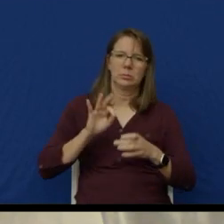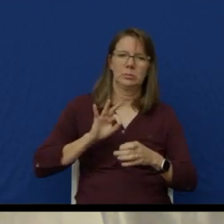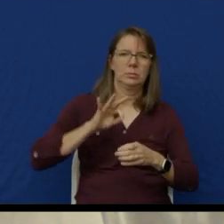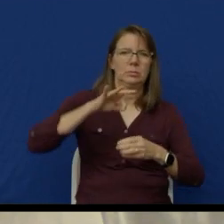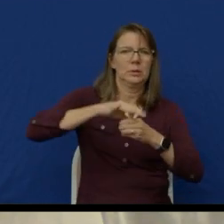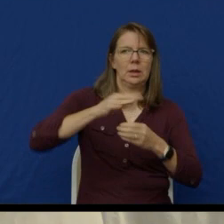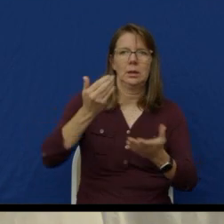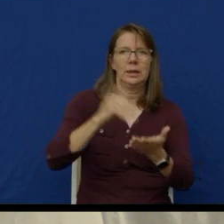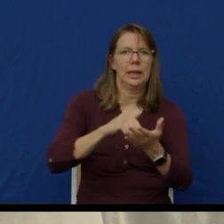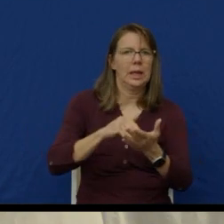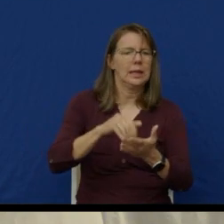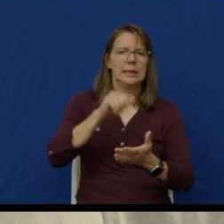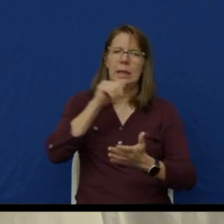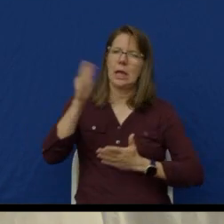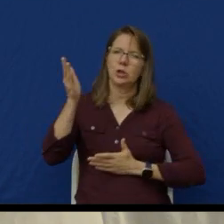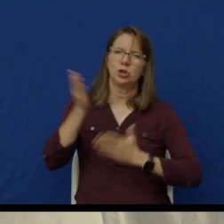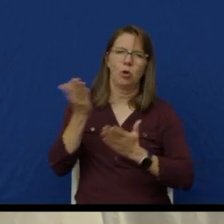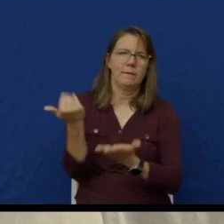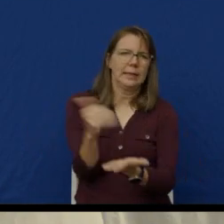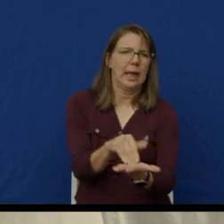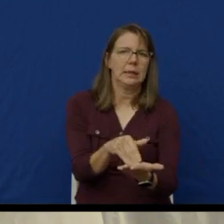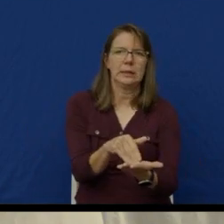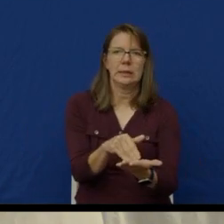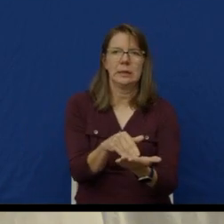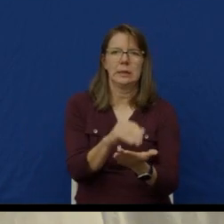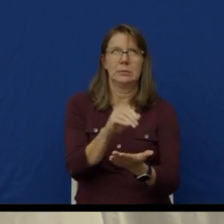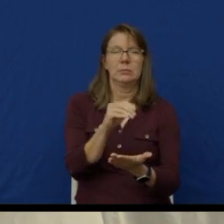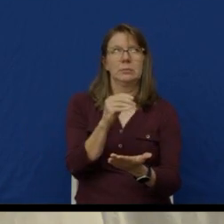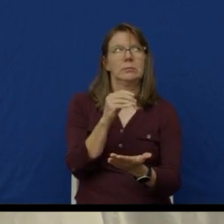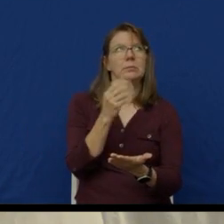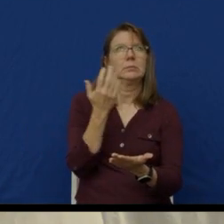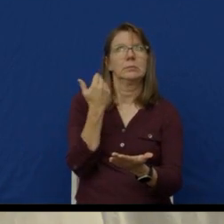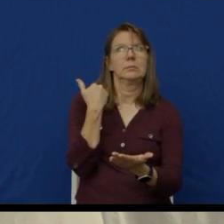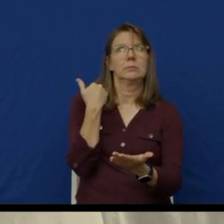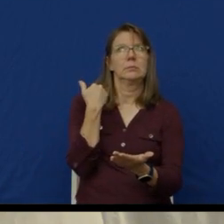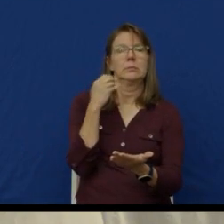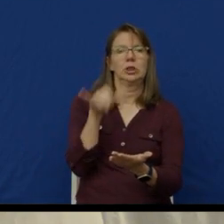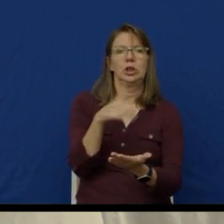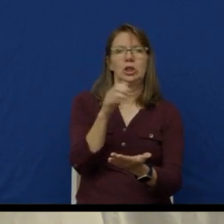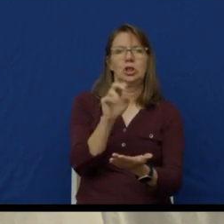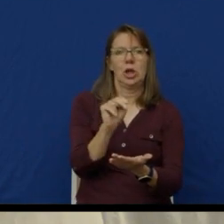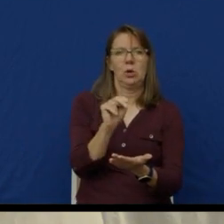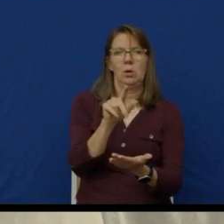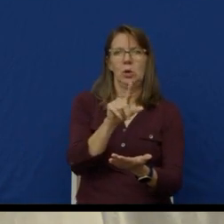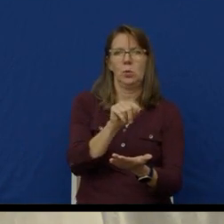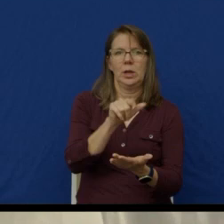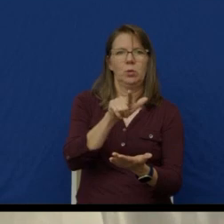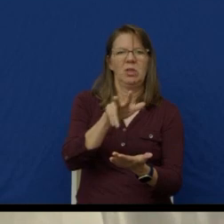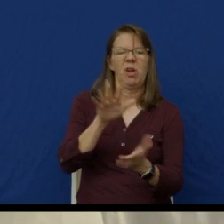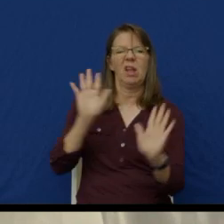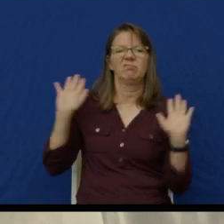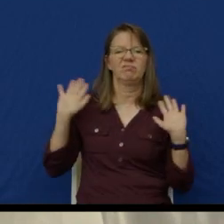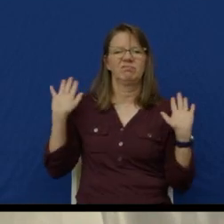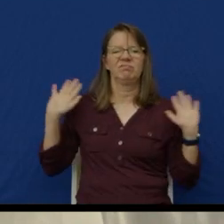service as of January 1st, 2023.